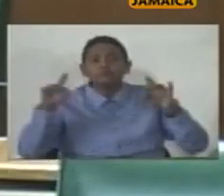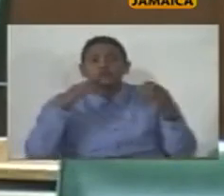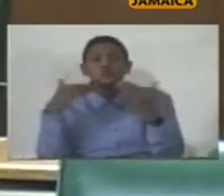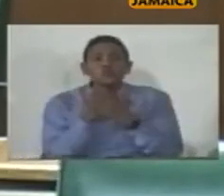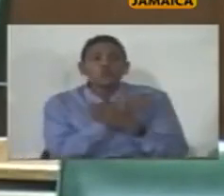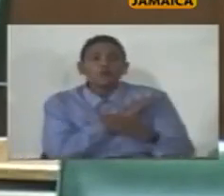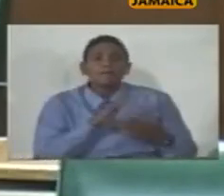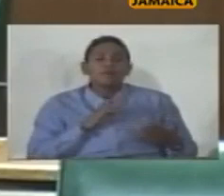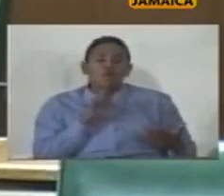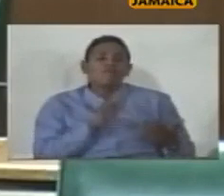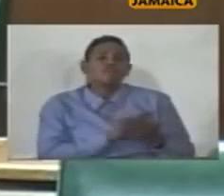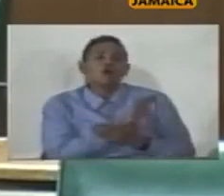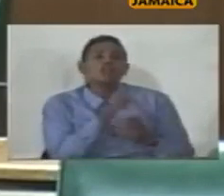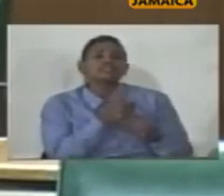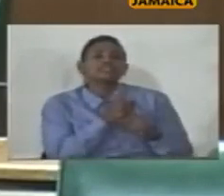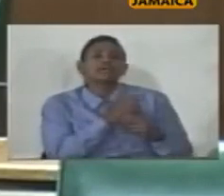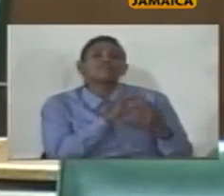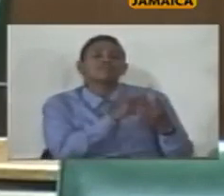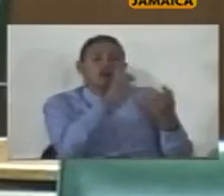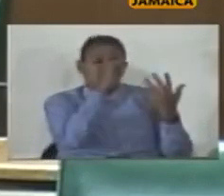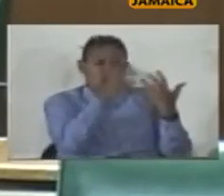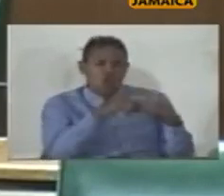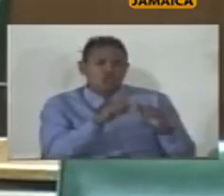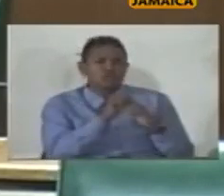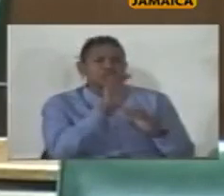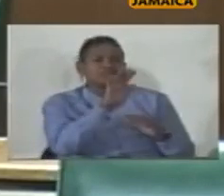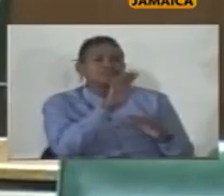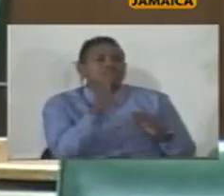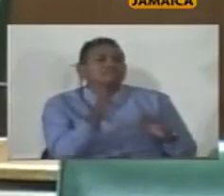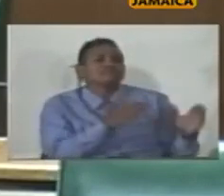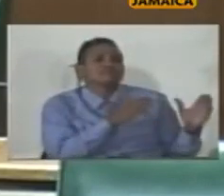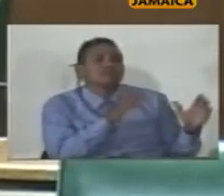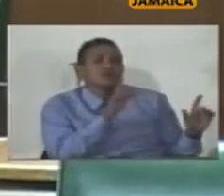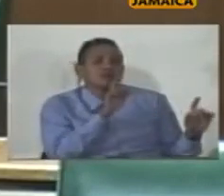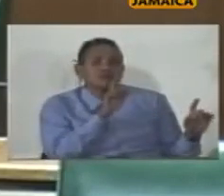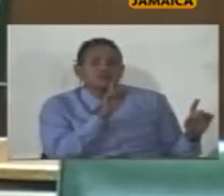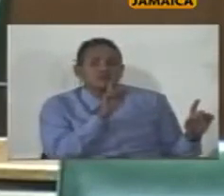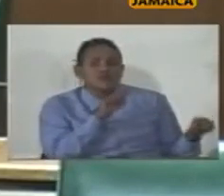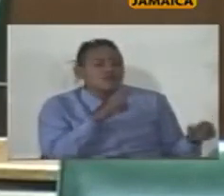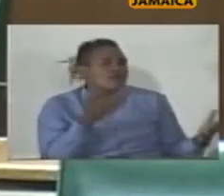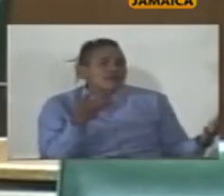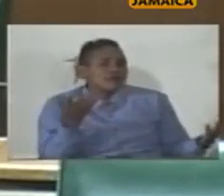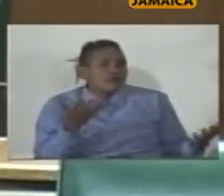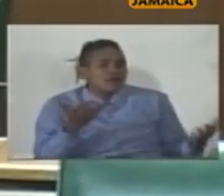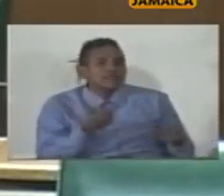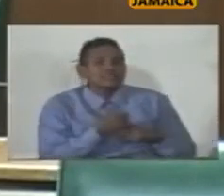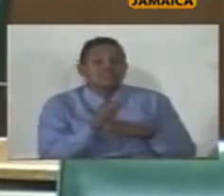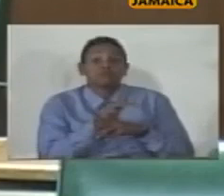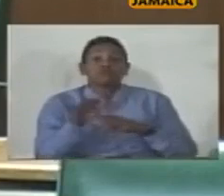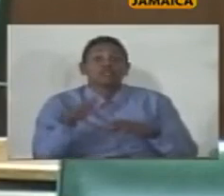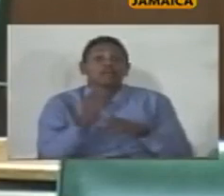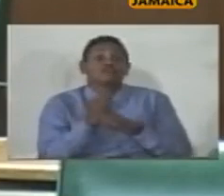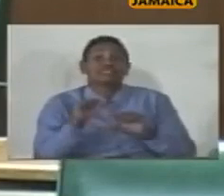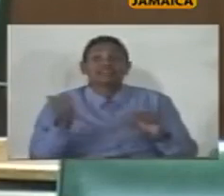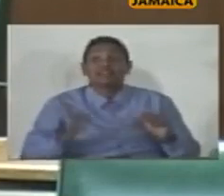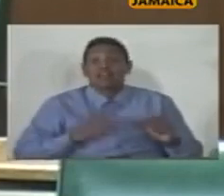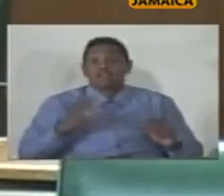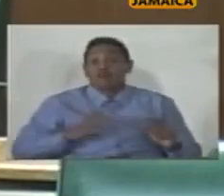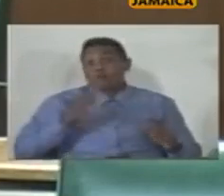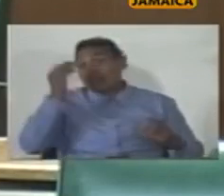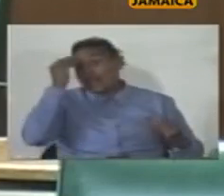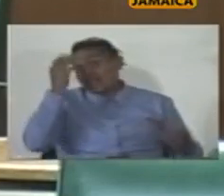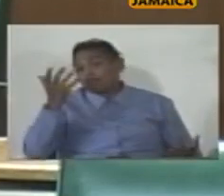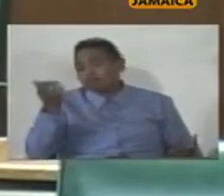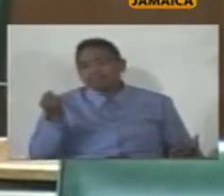the college in accordance with its scheme order. The ministry has not received any formal information